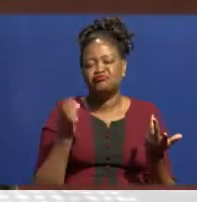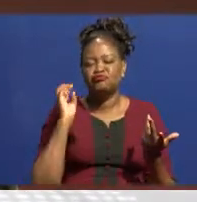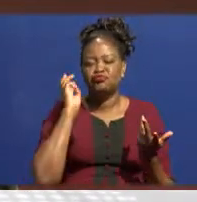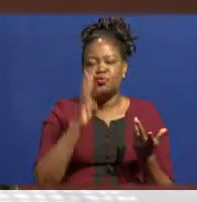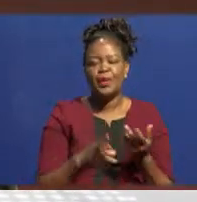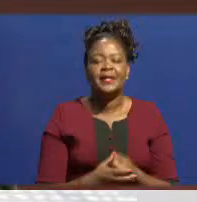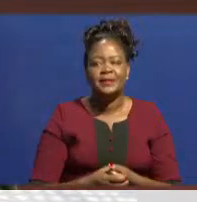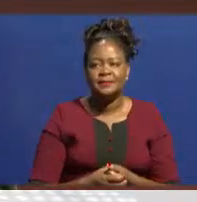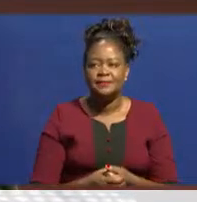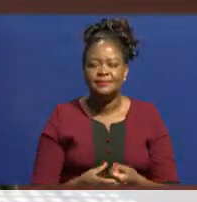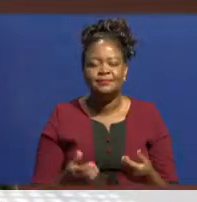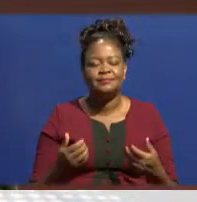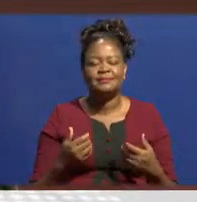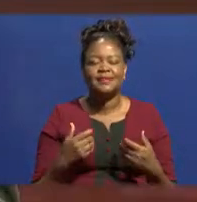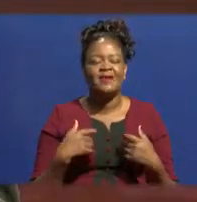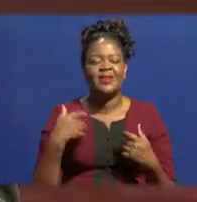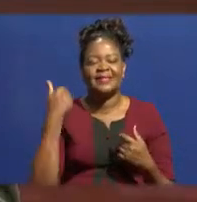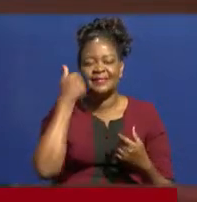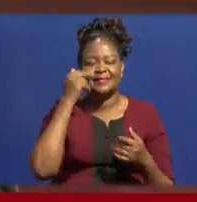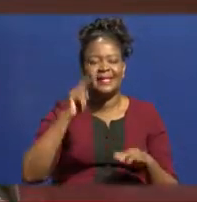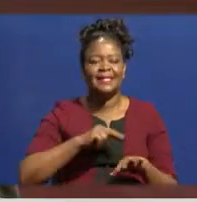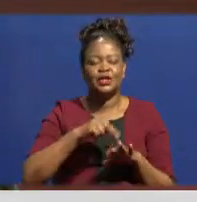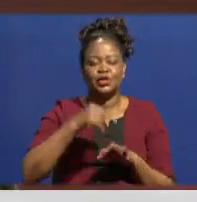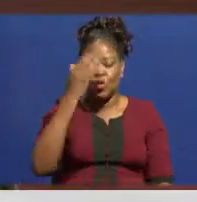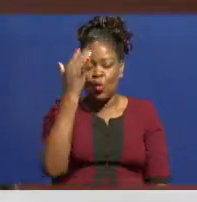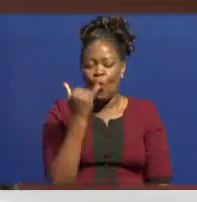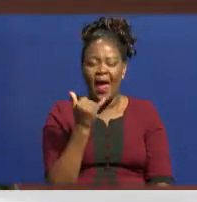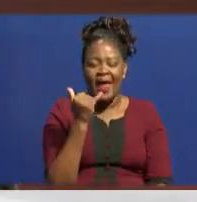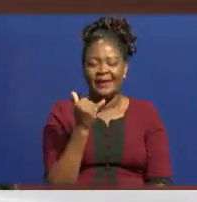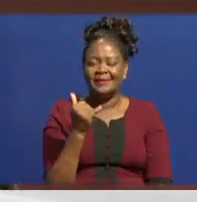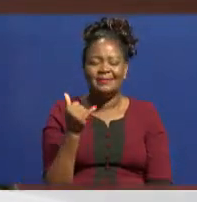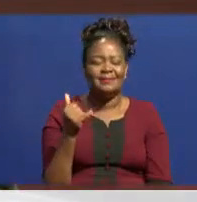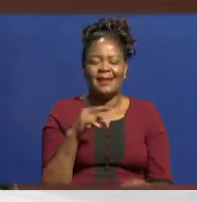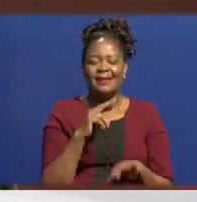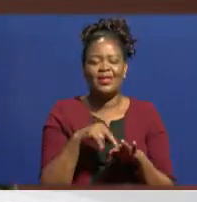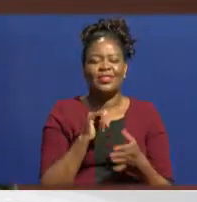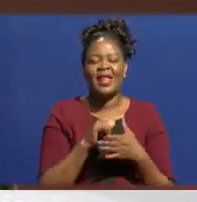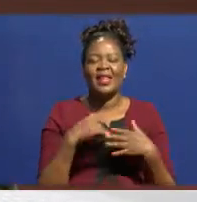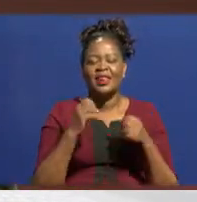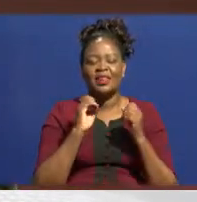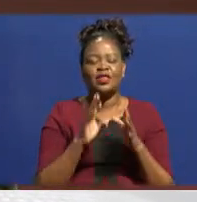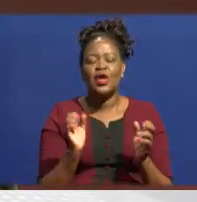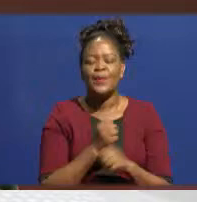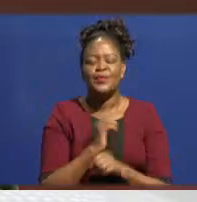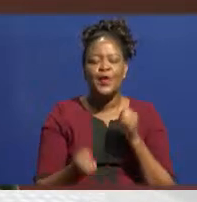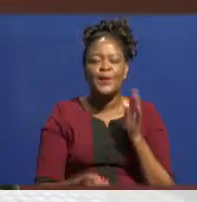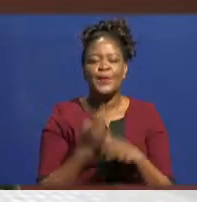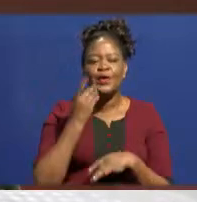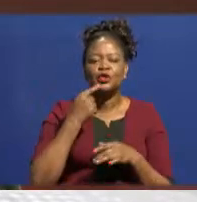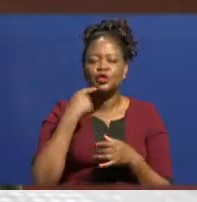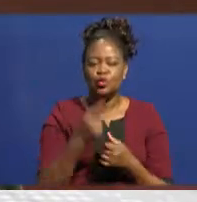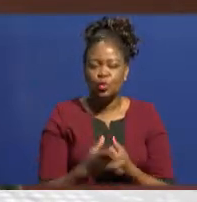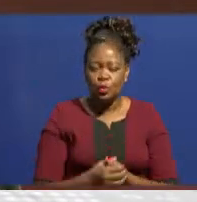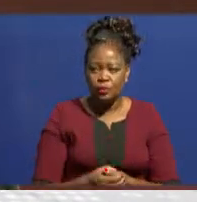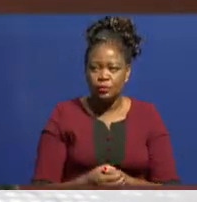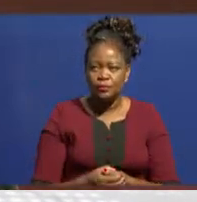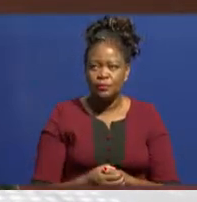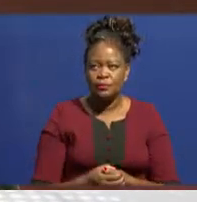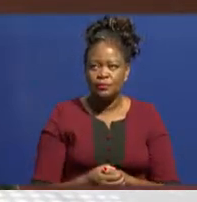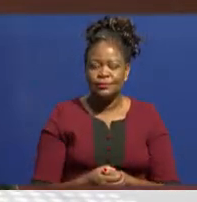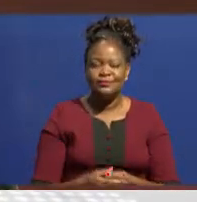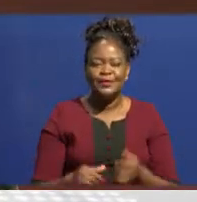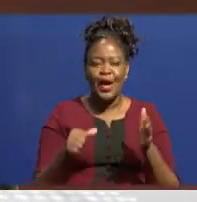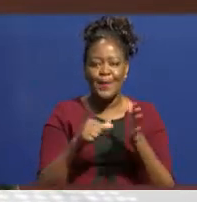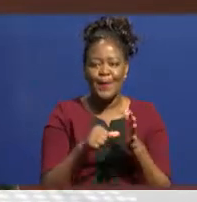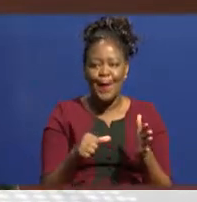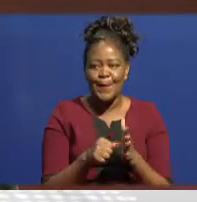into a sick nation, because an healthy nation will never be productive. And therefore, the